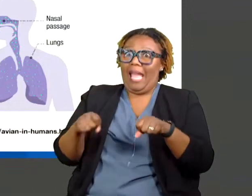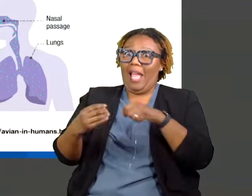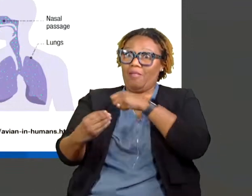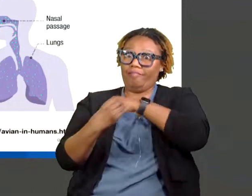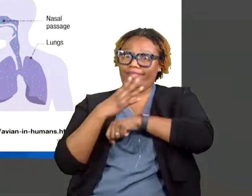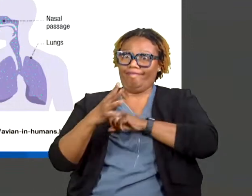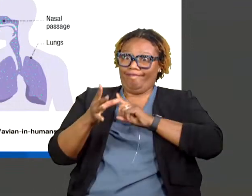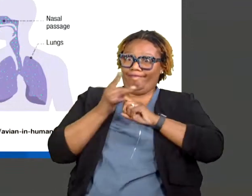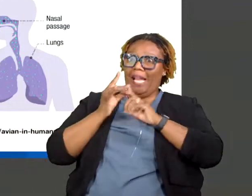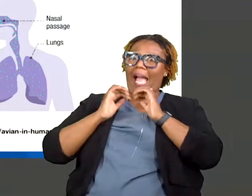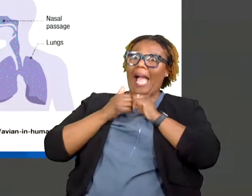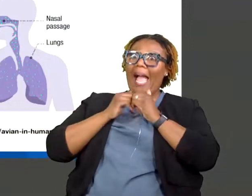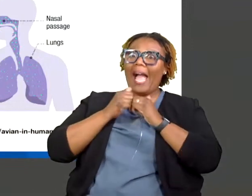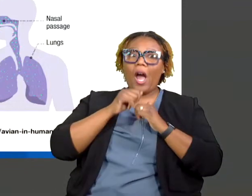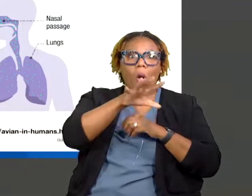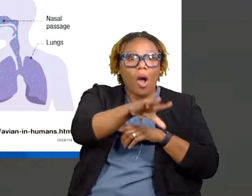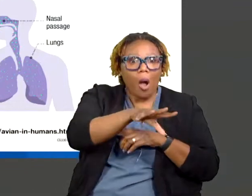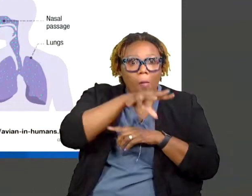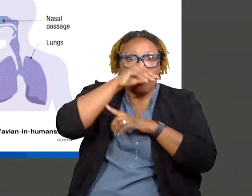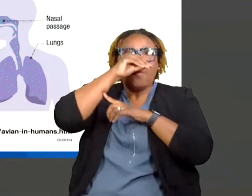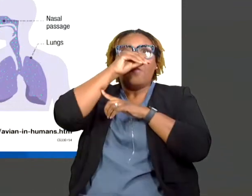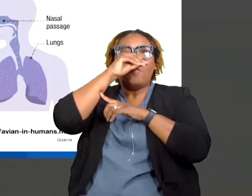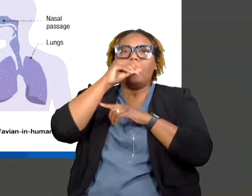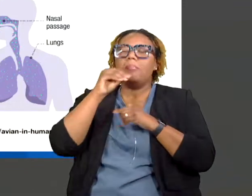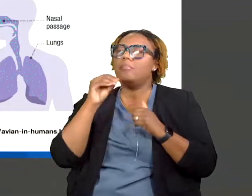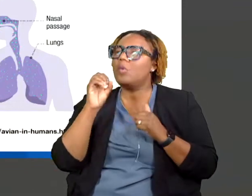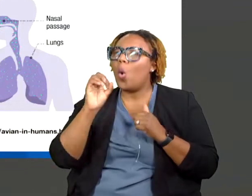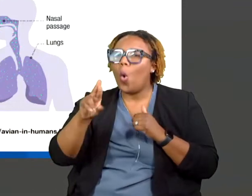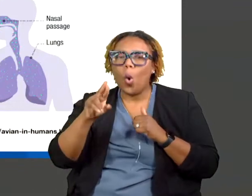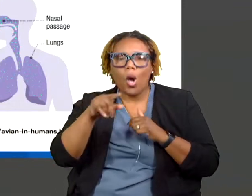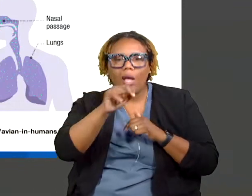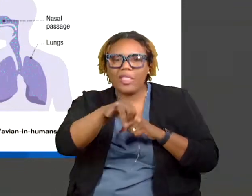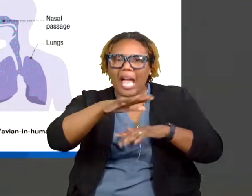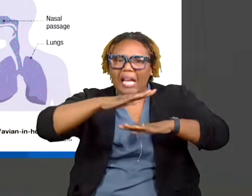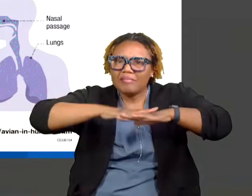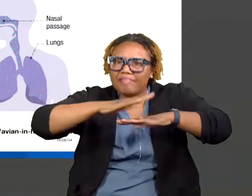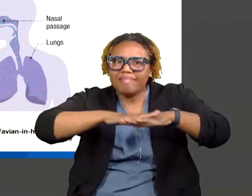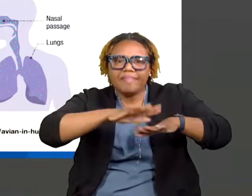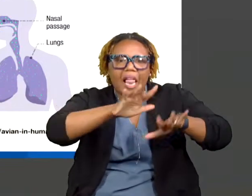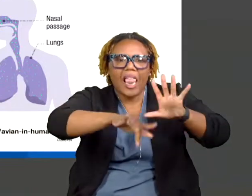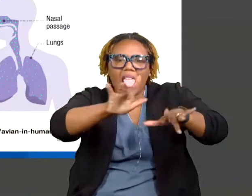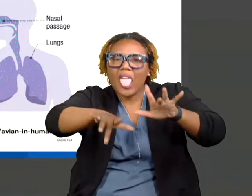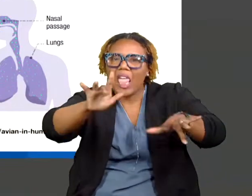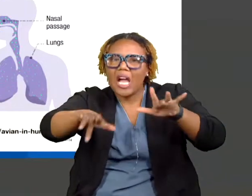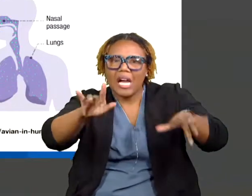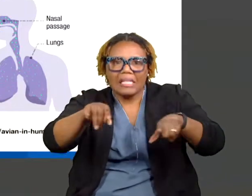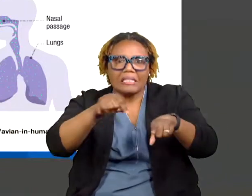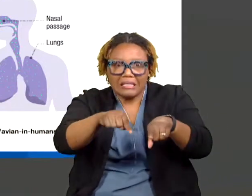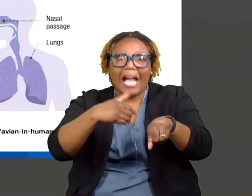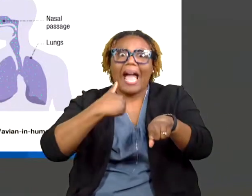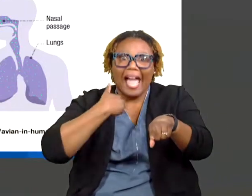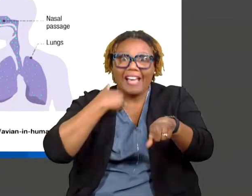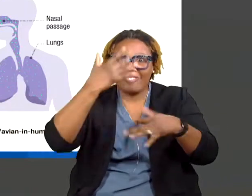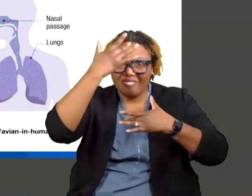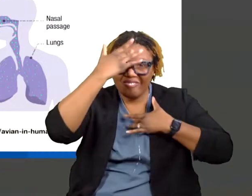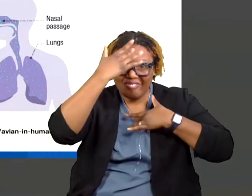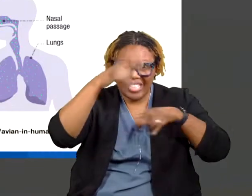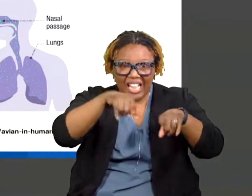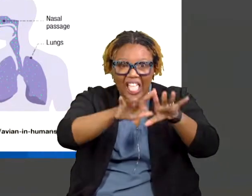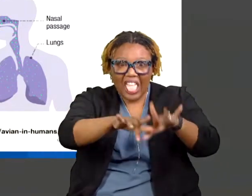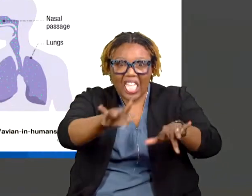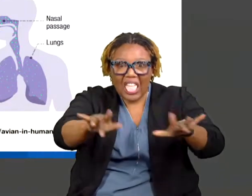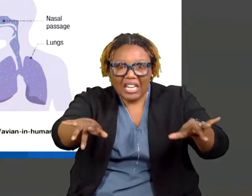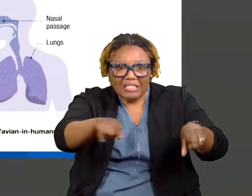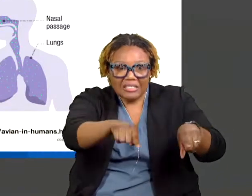the air or by touching surfaces that are contaminated with the virus, and then perhaps touching their eyes